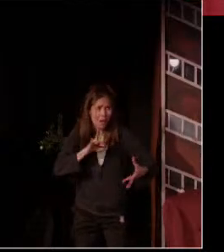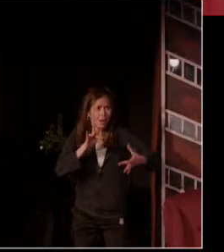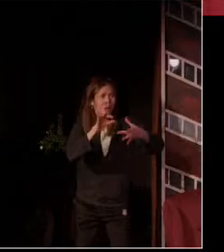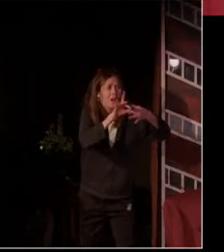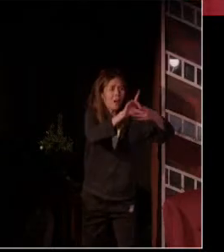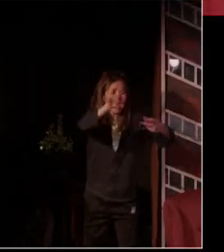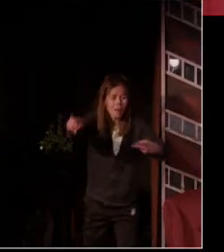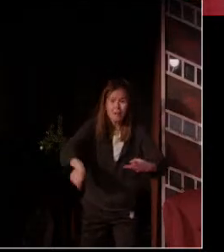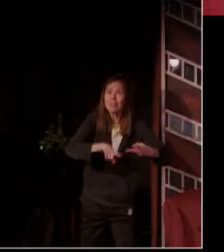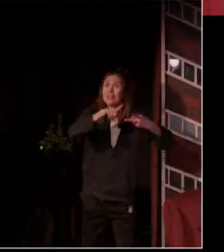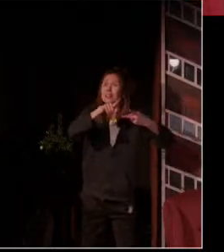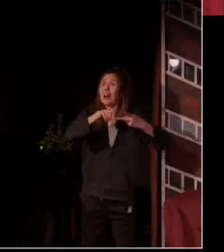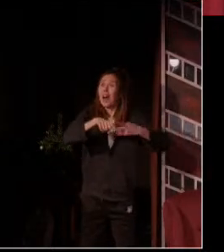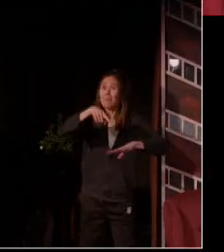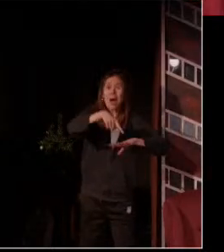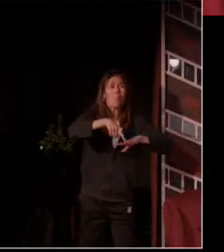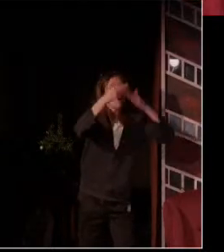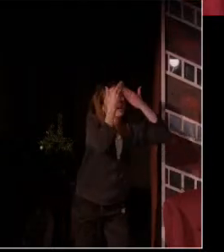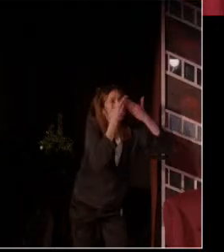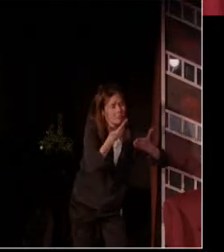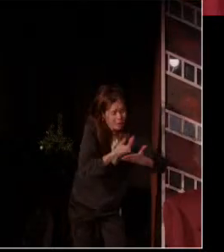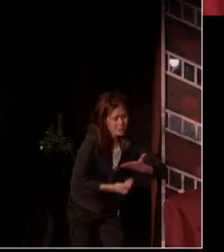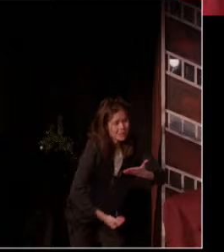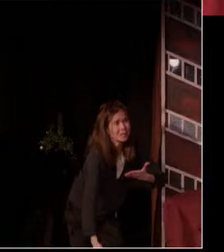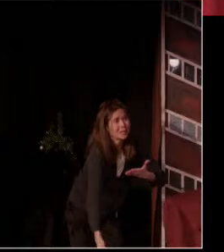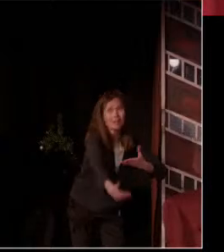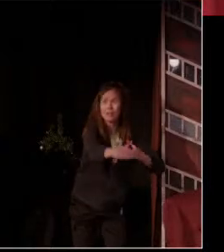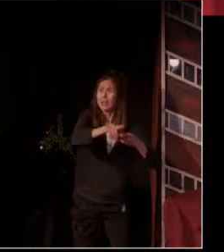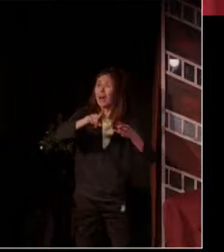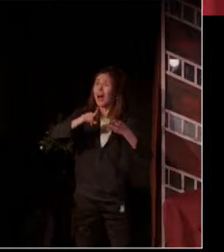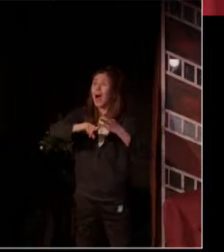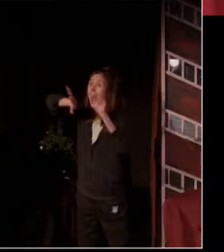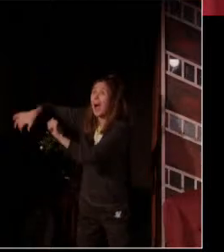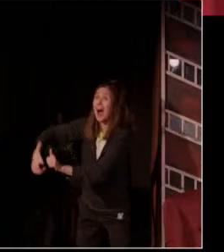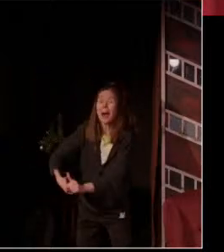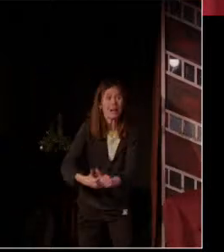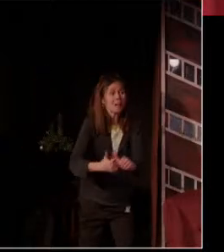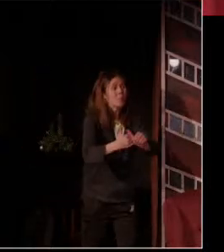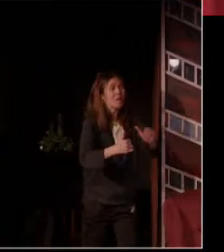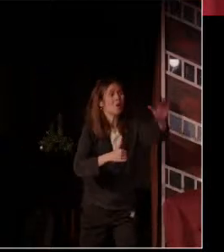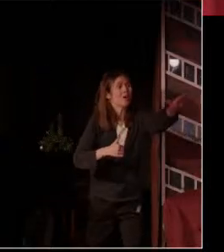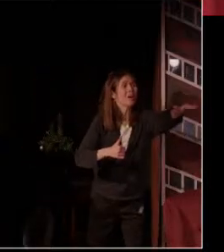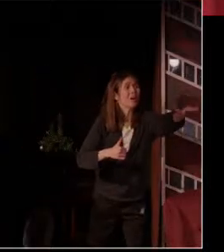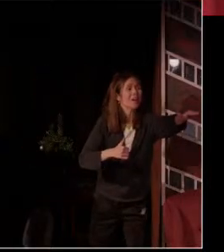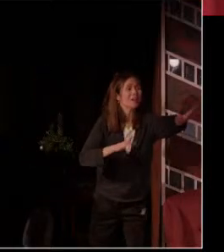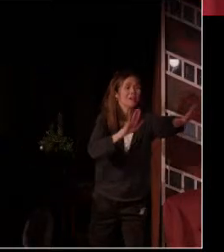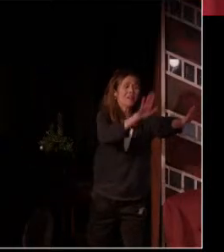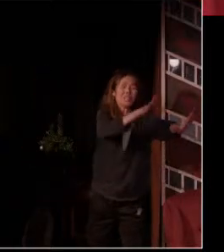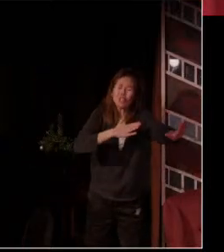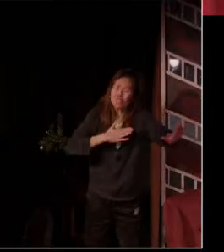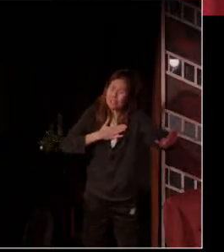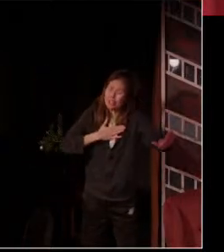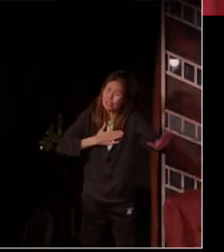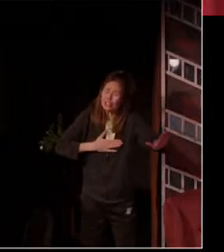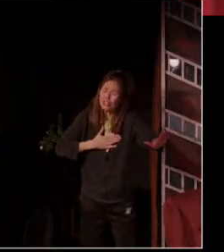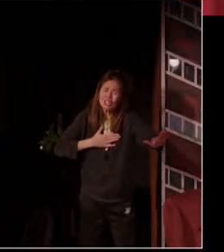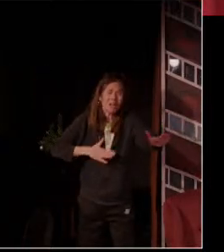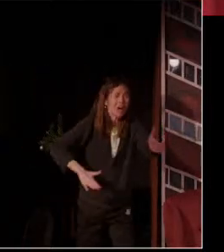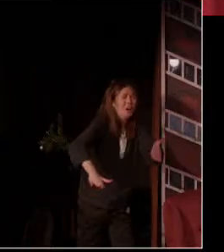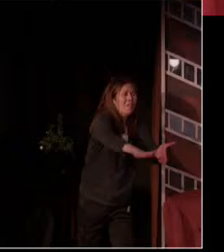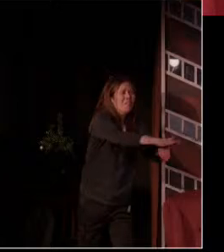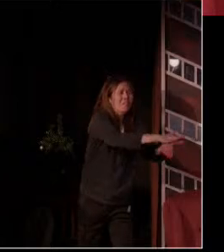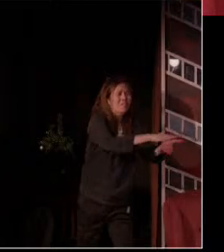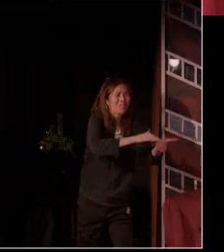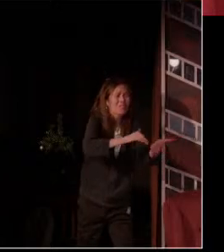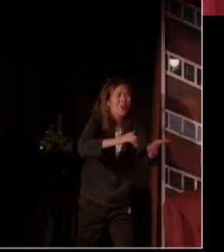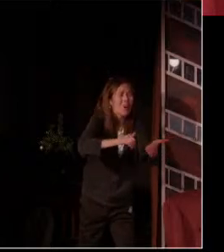of truth and mercy, for being transported by my jealousies to bloody thoughts and to revenge, I chose Camillo